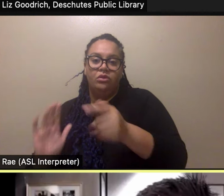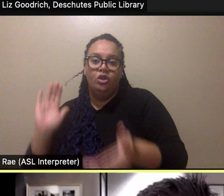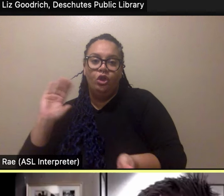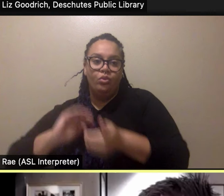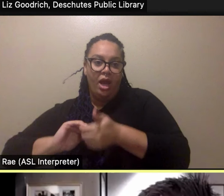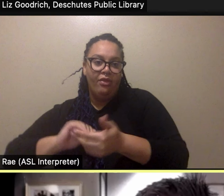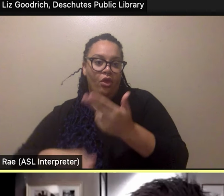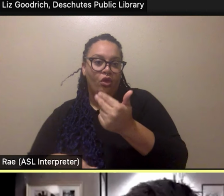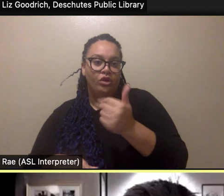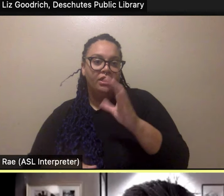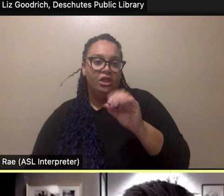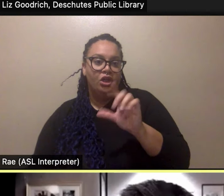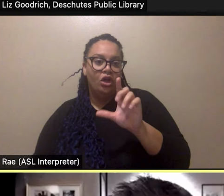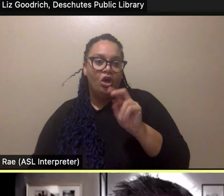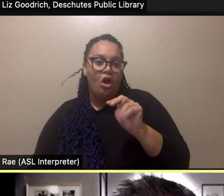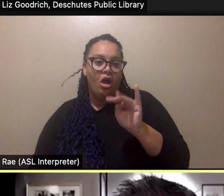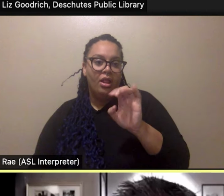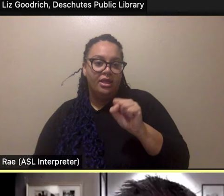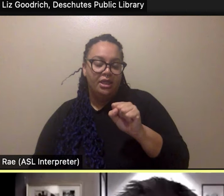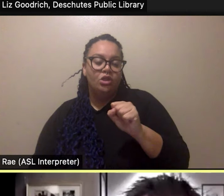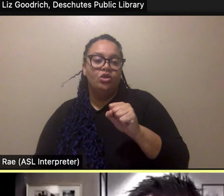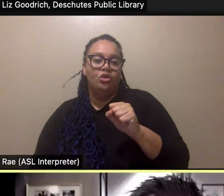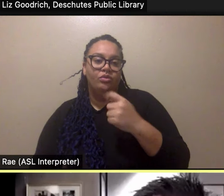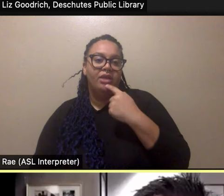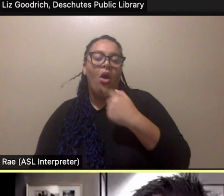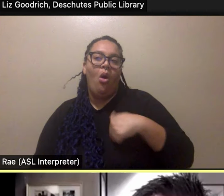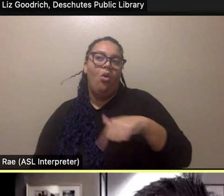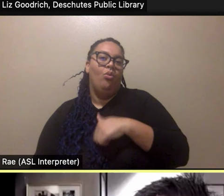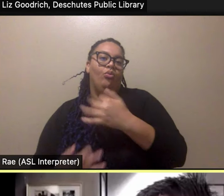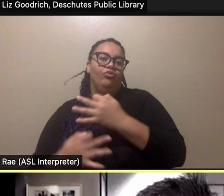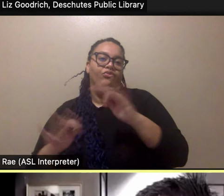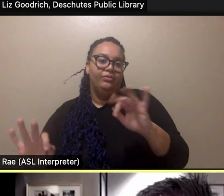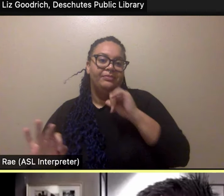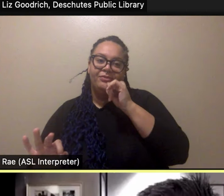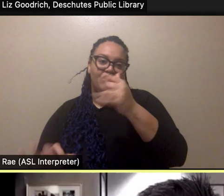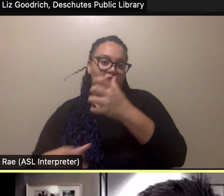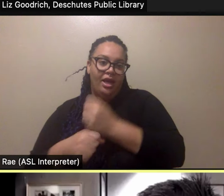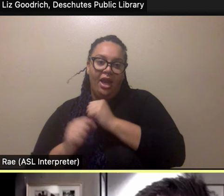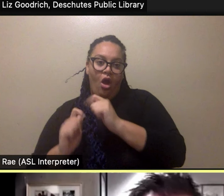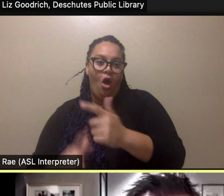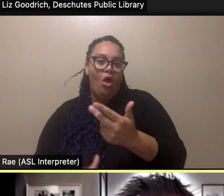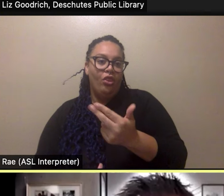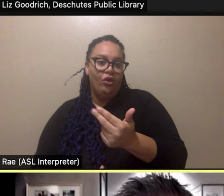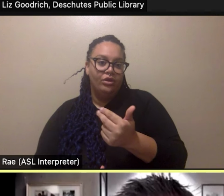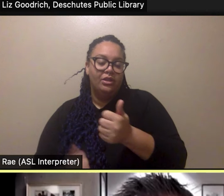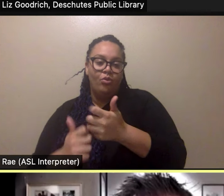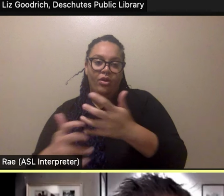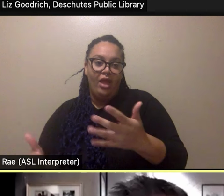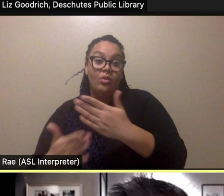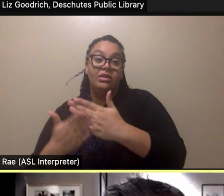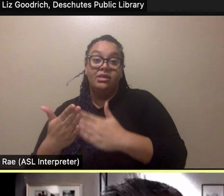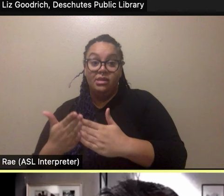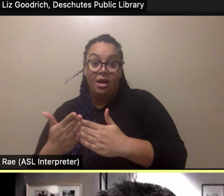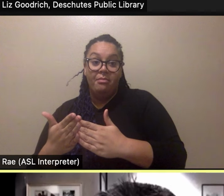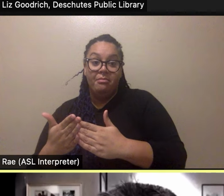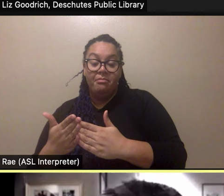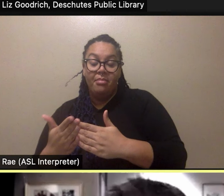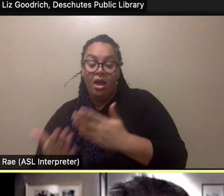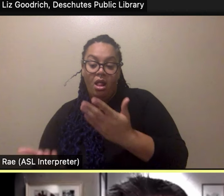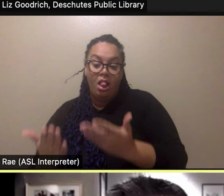Britain to declare independence. They couldn't get all 13 without some compromise with the slave interests, which